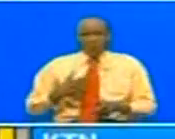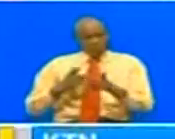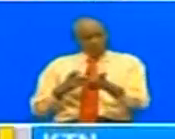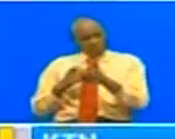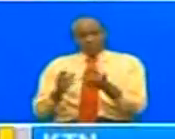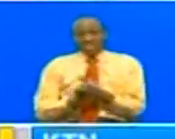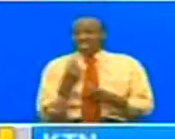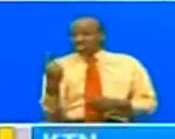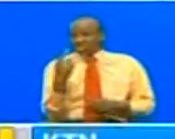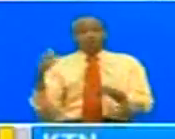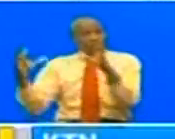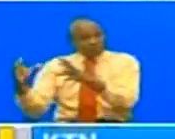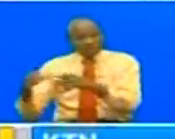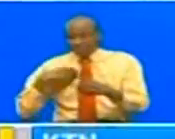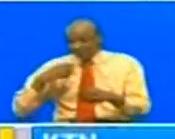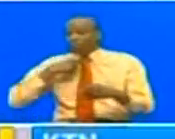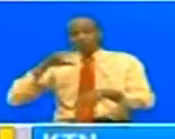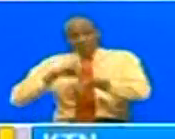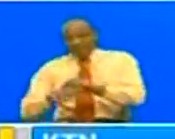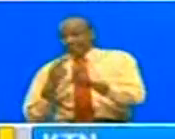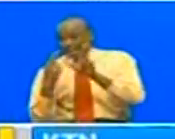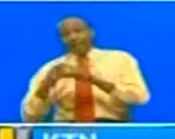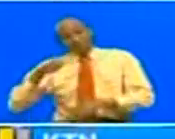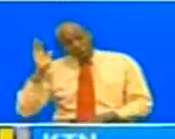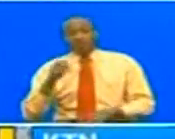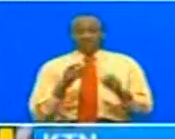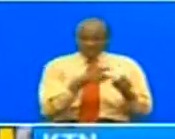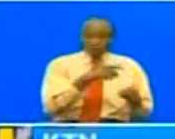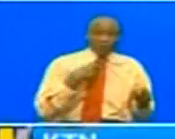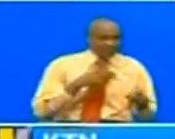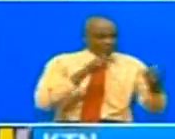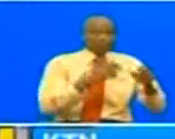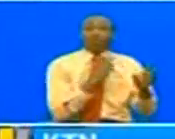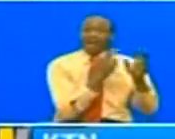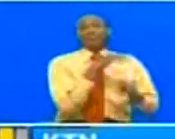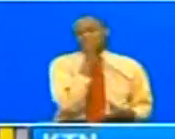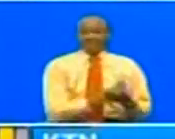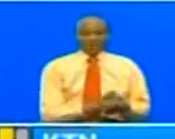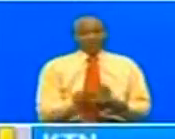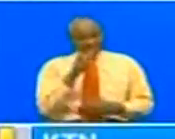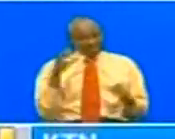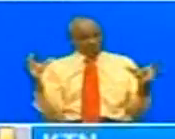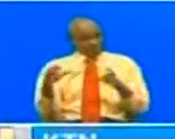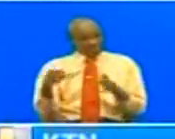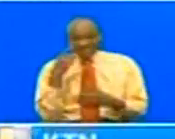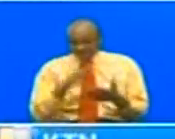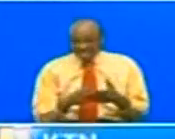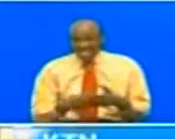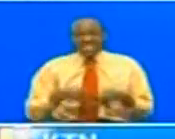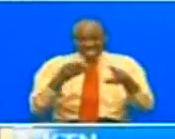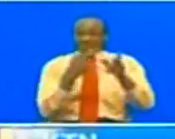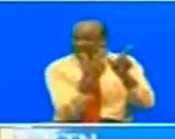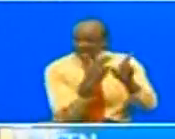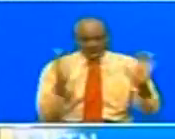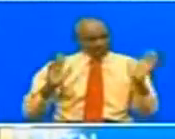race where each community strives to amass as much weaponry as it can. The communities are also reluctant to give up their arms